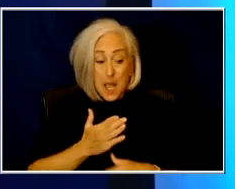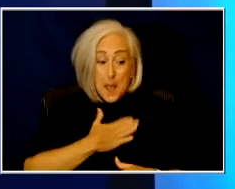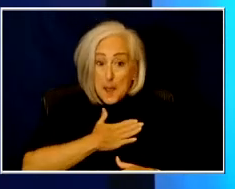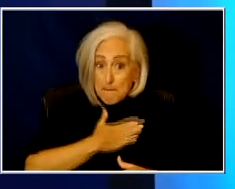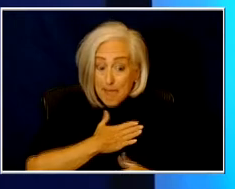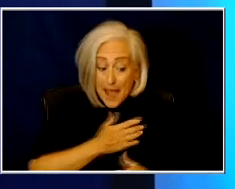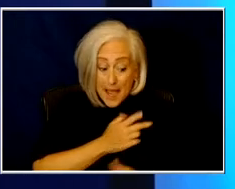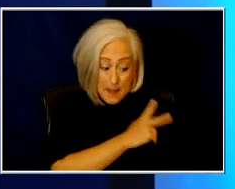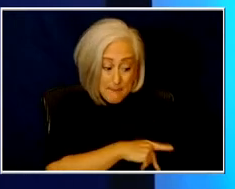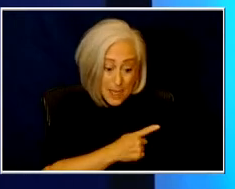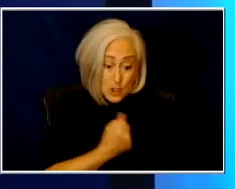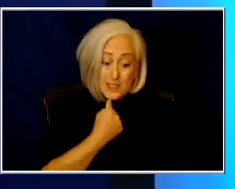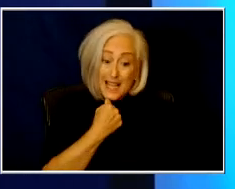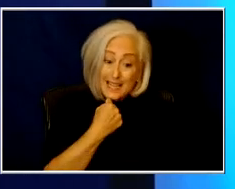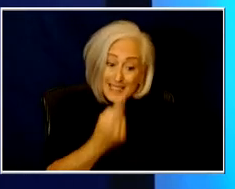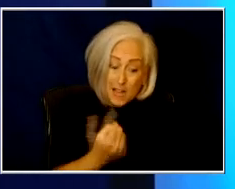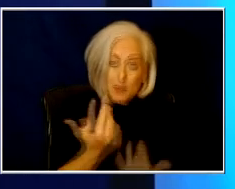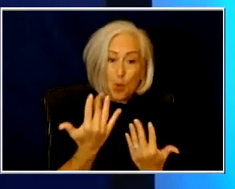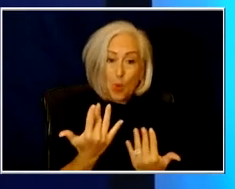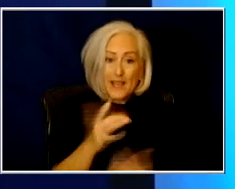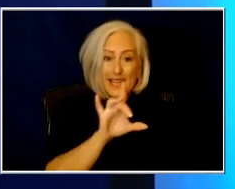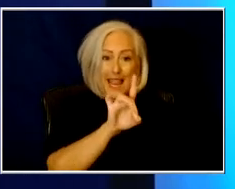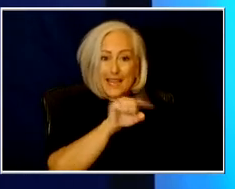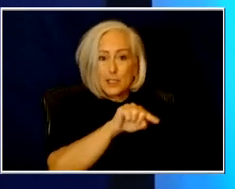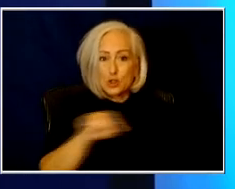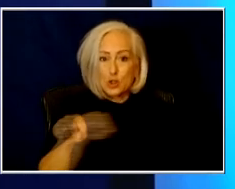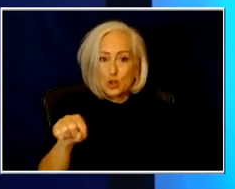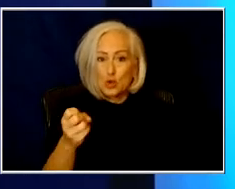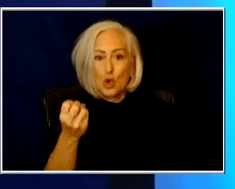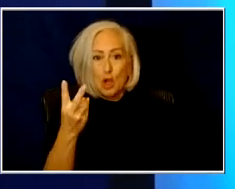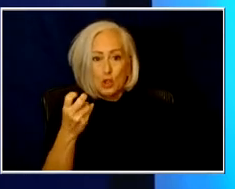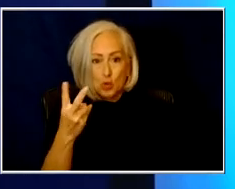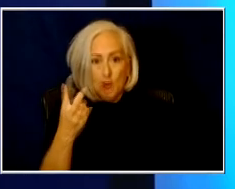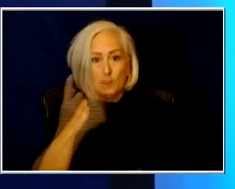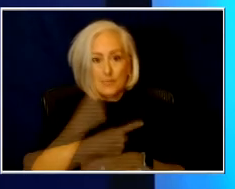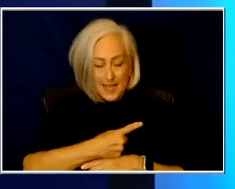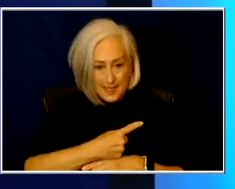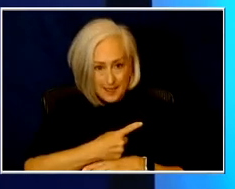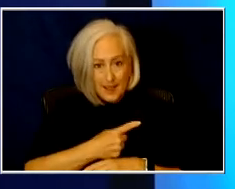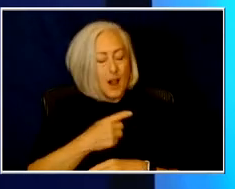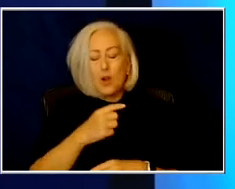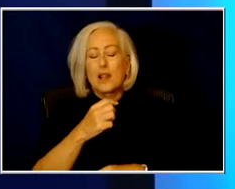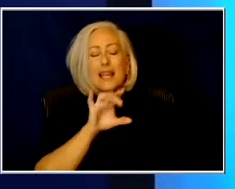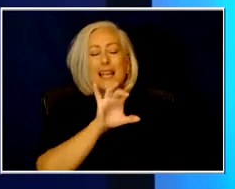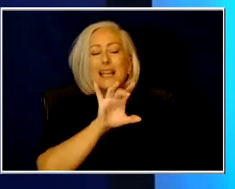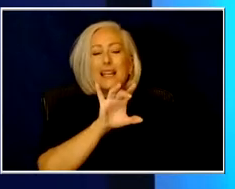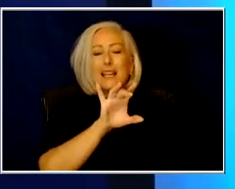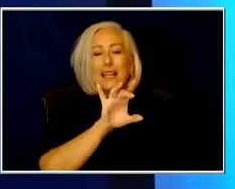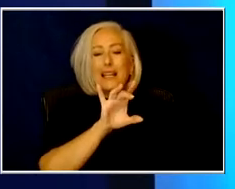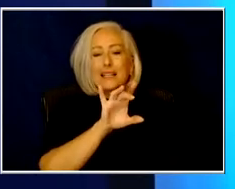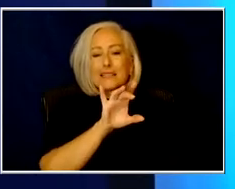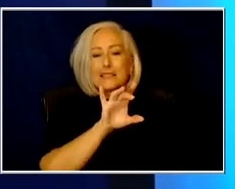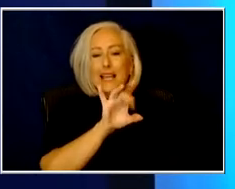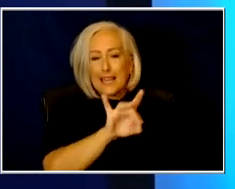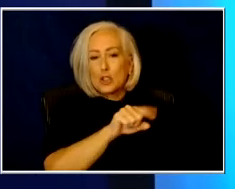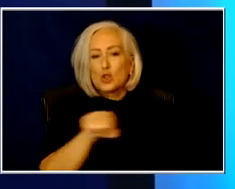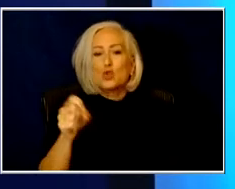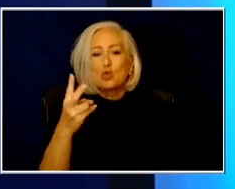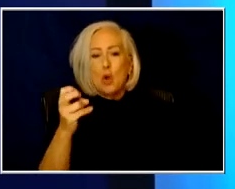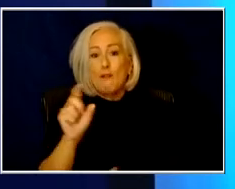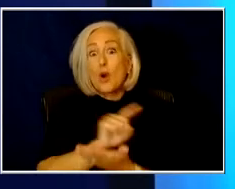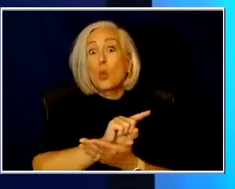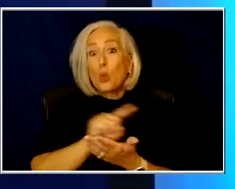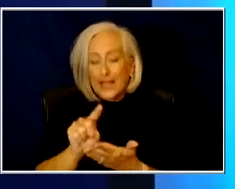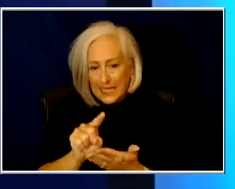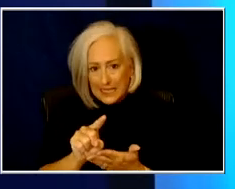to wait that 8 to 12 weeks that's 60 to 90 days to go ahead and then get that booster dose of vaccine